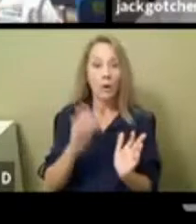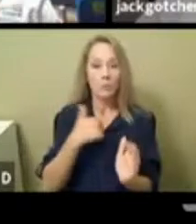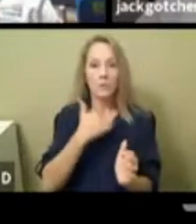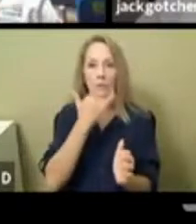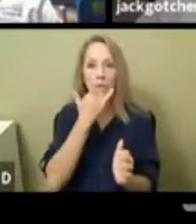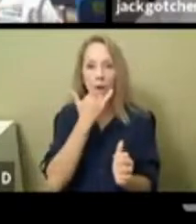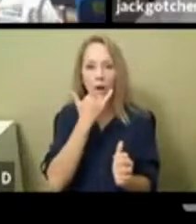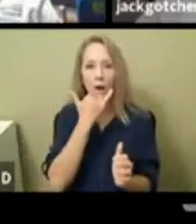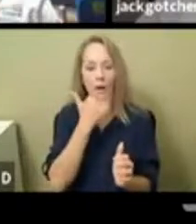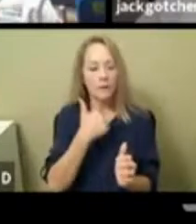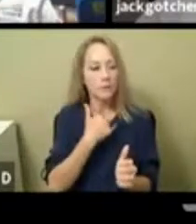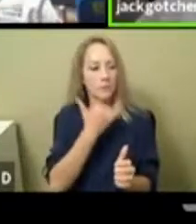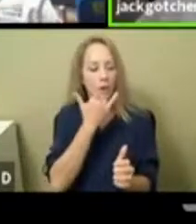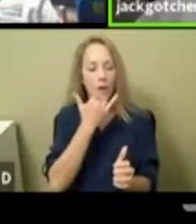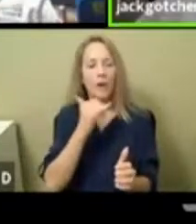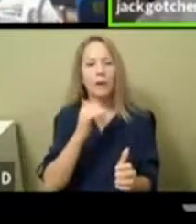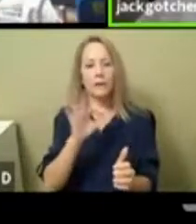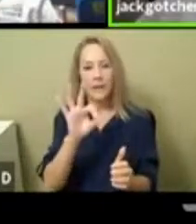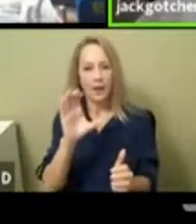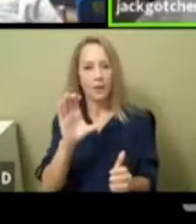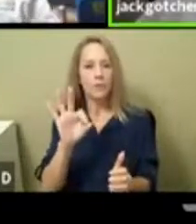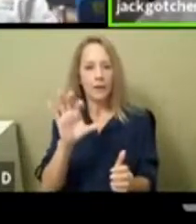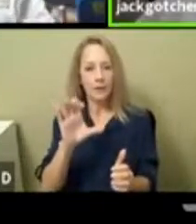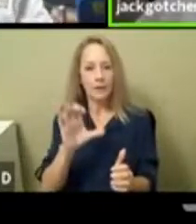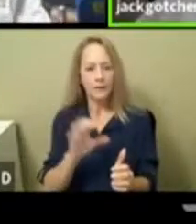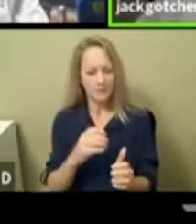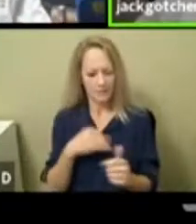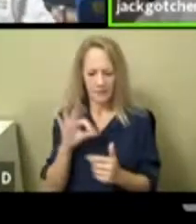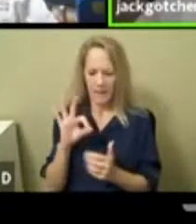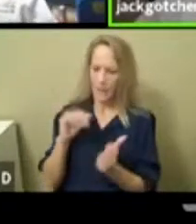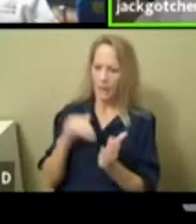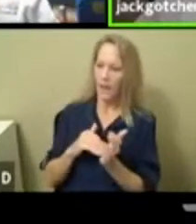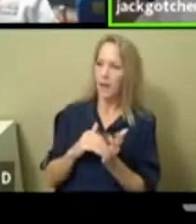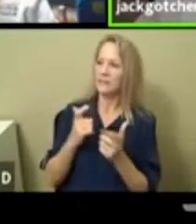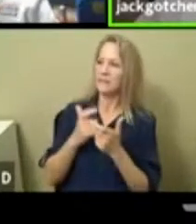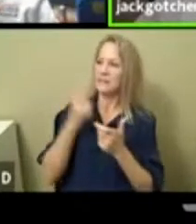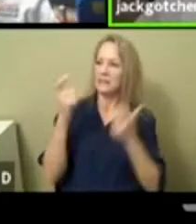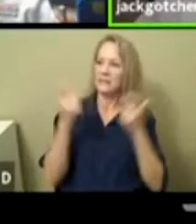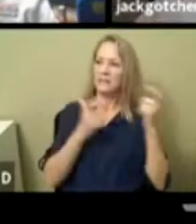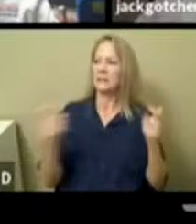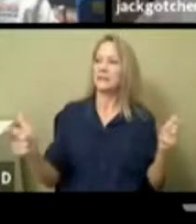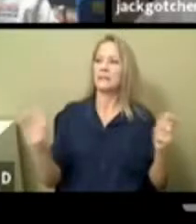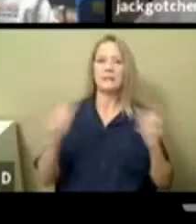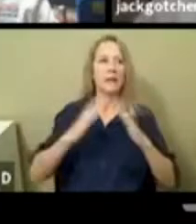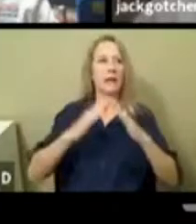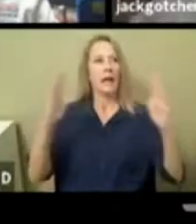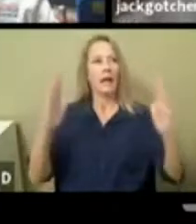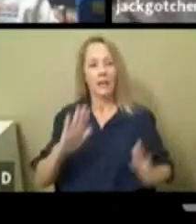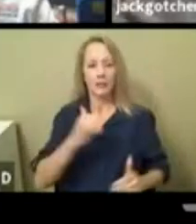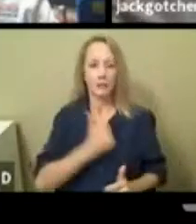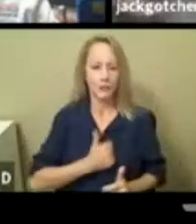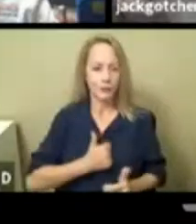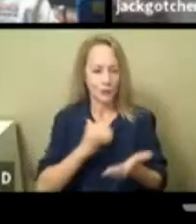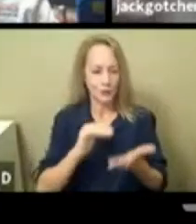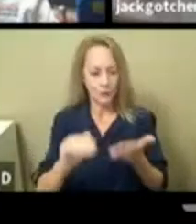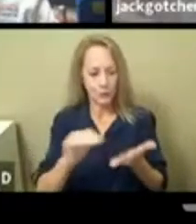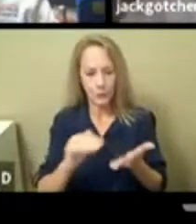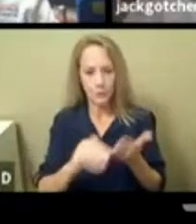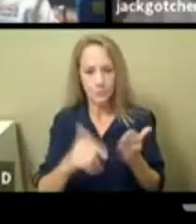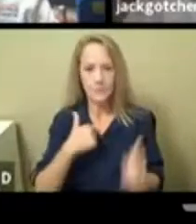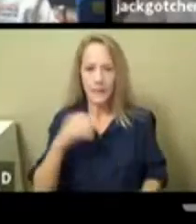time. Sorry, 900. 9,000 would be a huge house, and 25. Yeah, 900. Sorry, my bad. That's